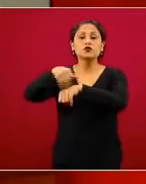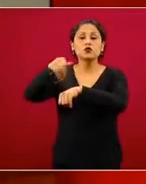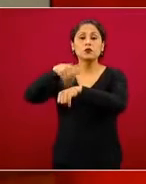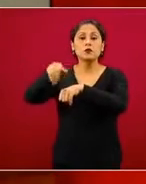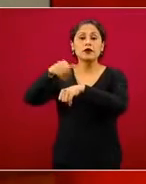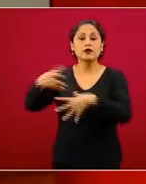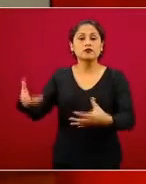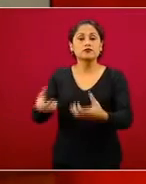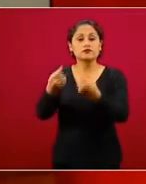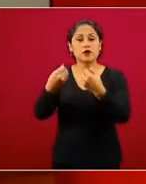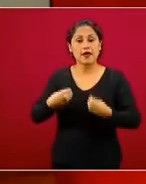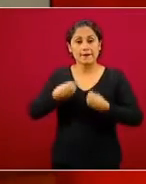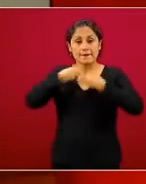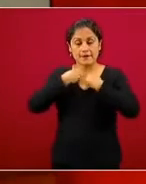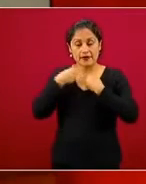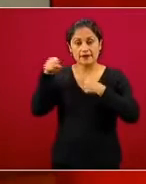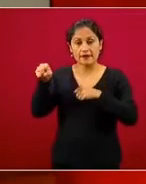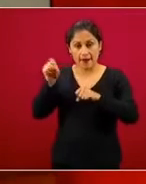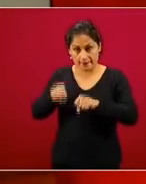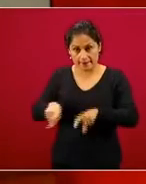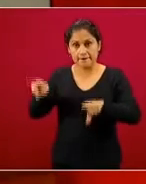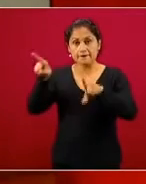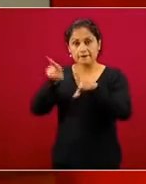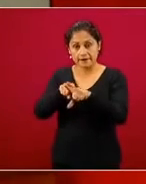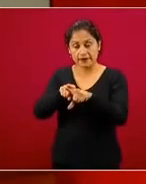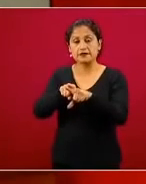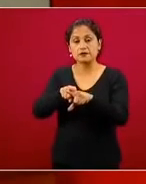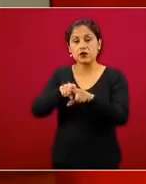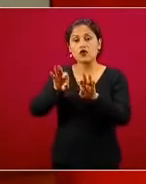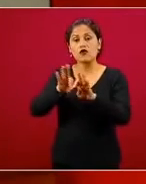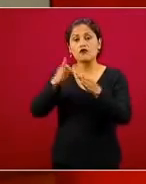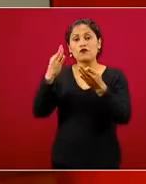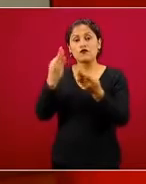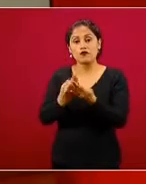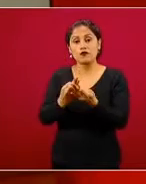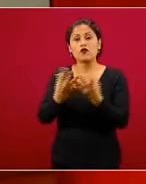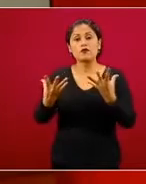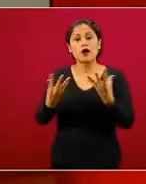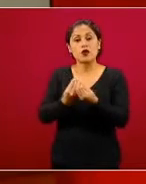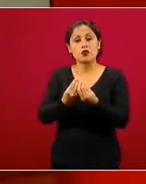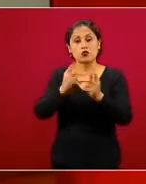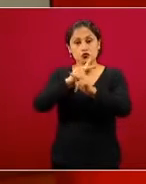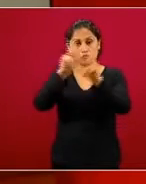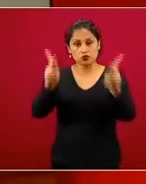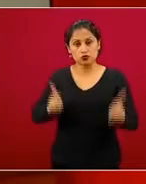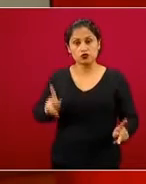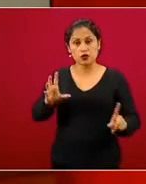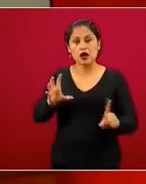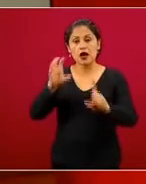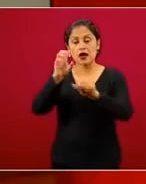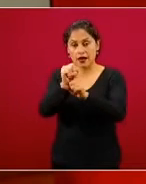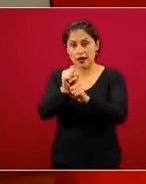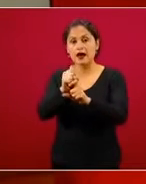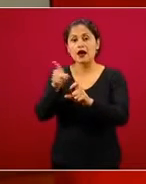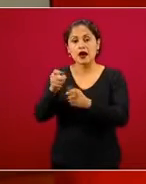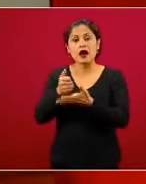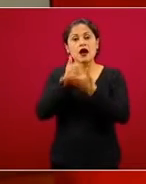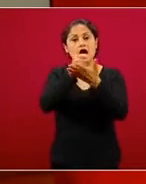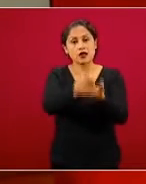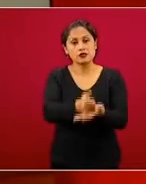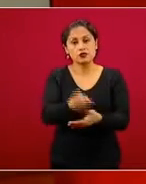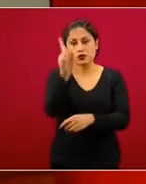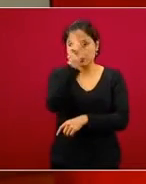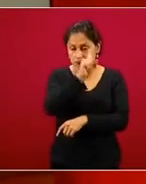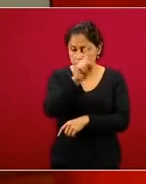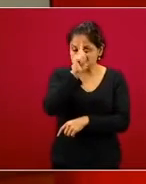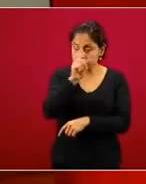reported having some sort of emotional distress, and they were redirected to a